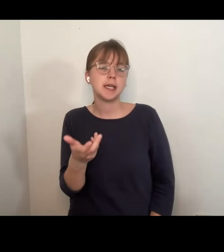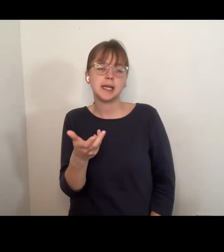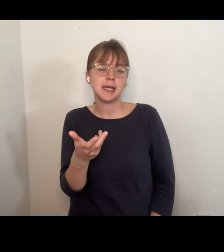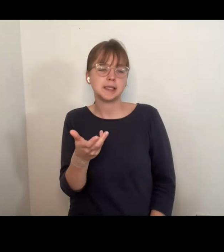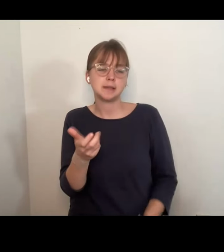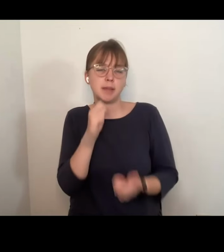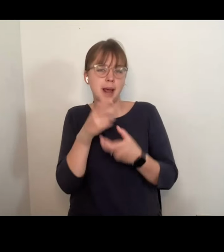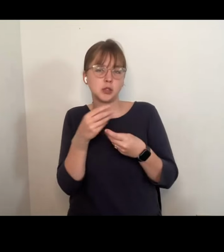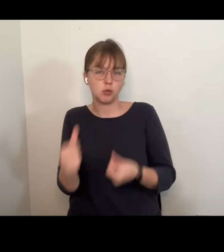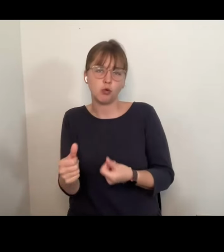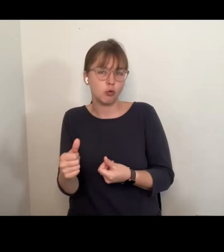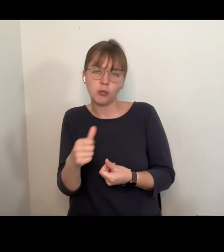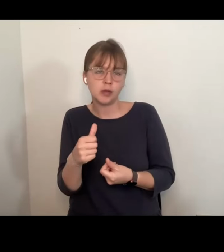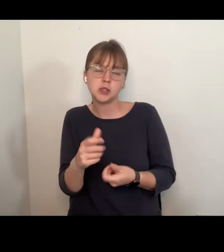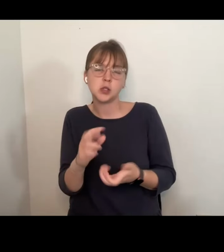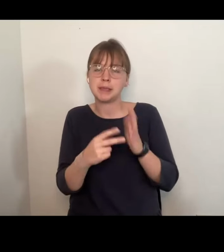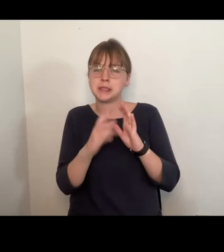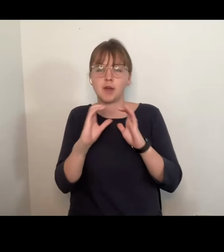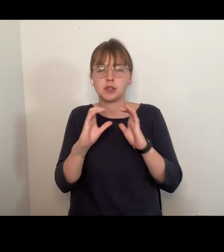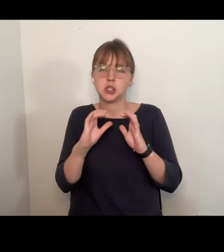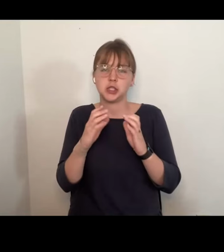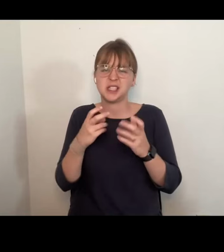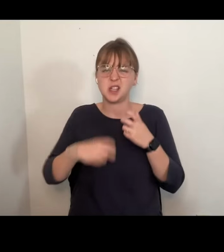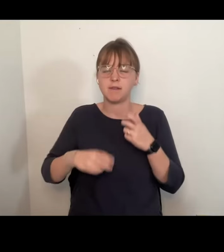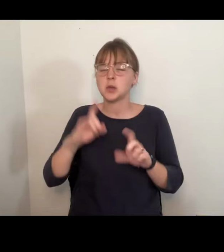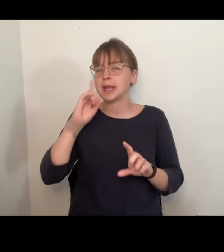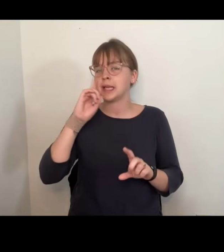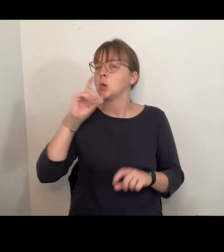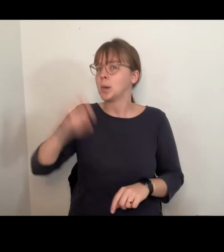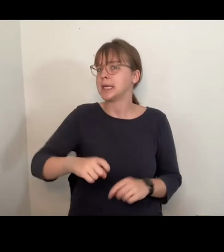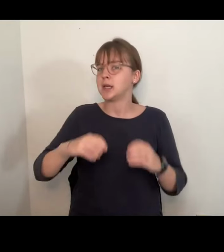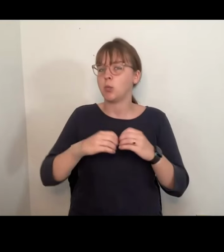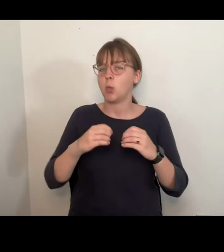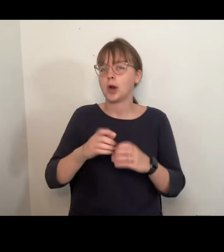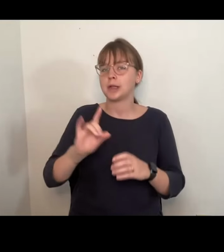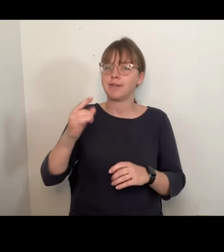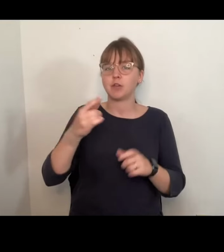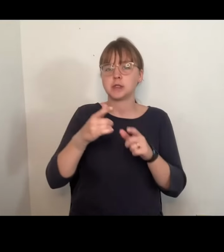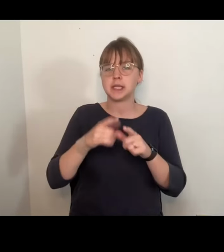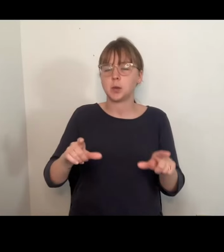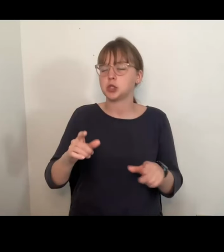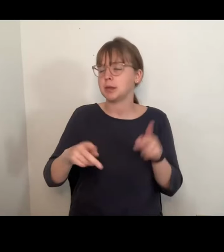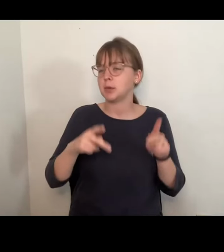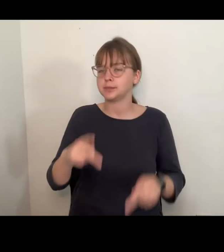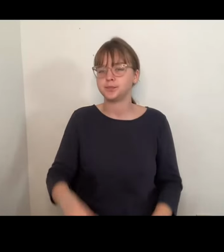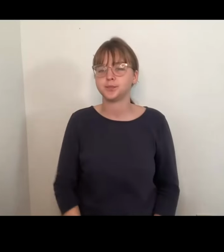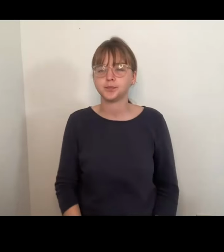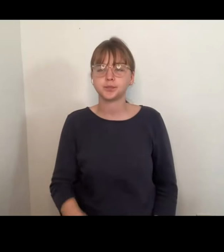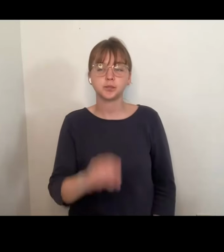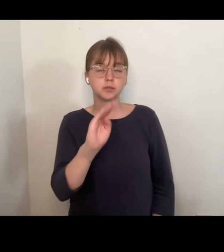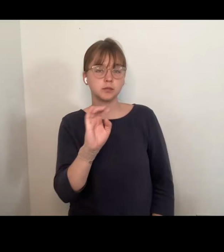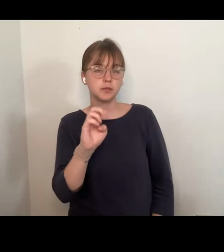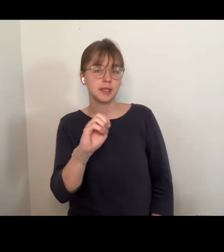just not as smooth. That's not as conversational. So it's a need. It's an absolute need. I'm glad you mentioned it. Yeah. Yeah, and we're the same.